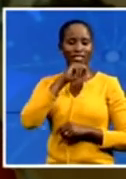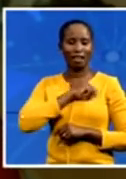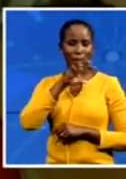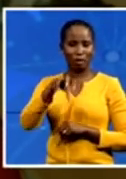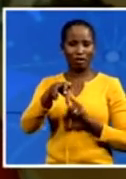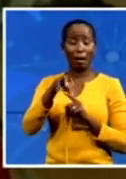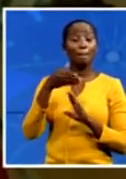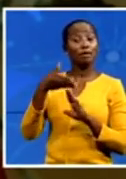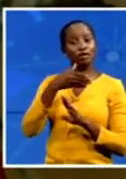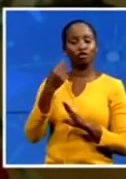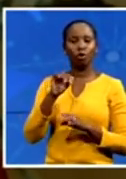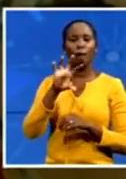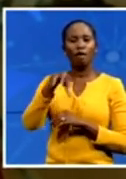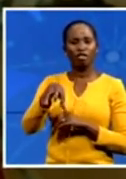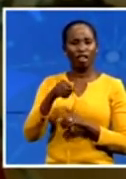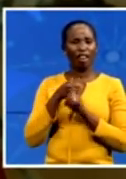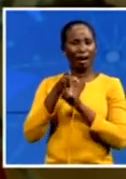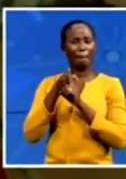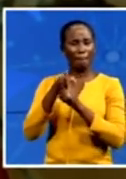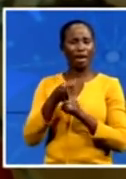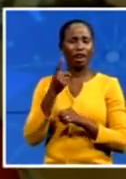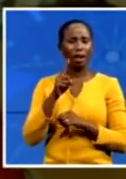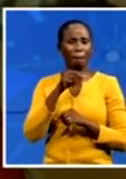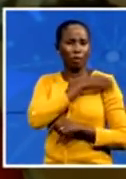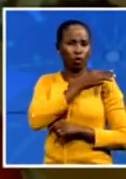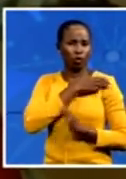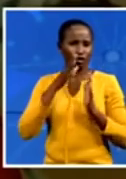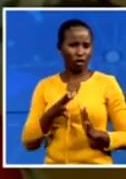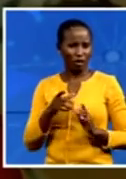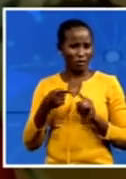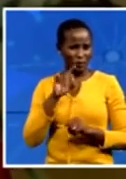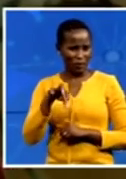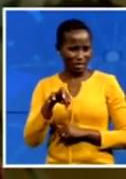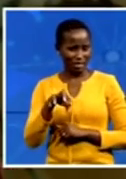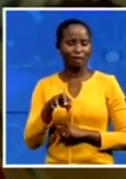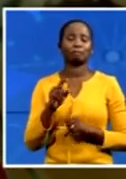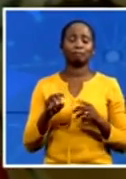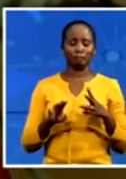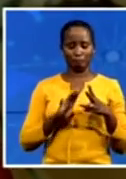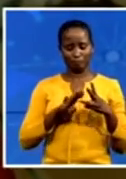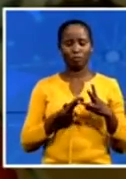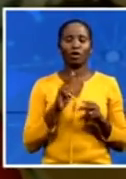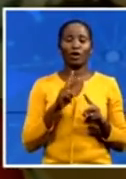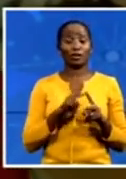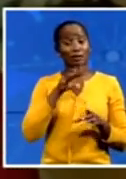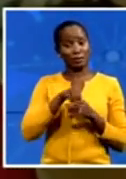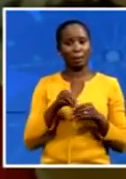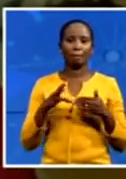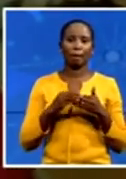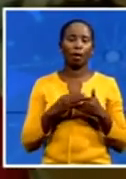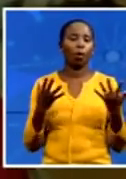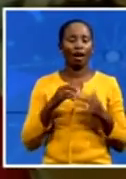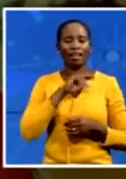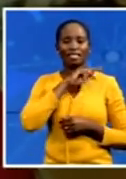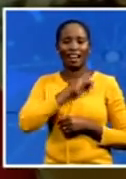manager in that province. And of course, she was a member of, is a member of the KZN legislature, and I'm talking about